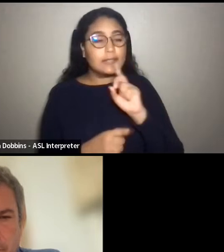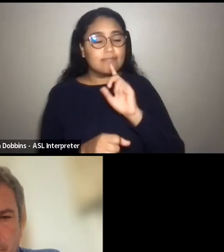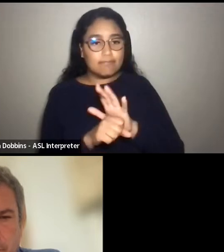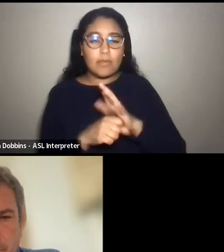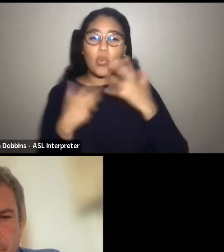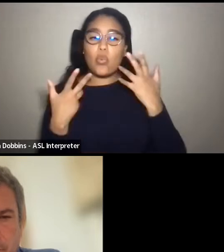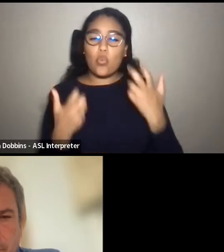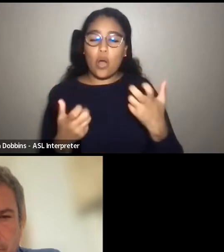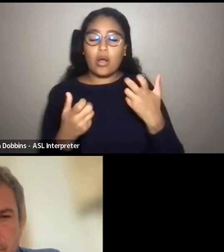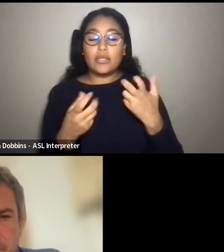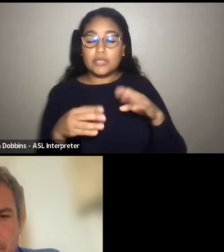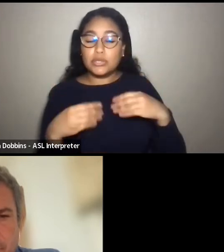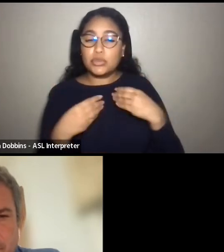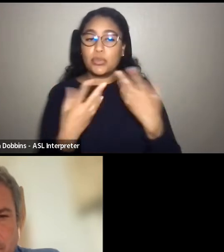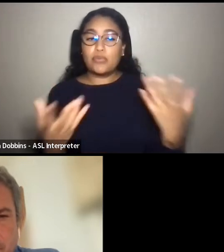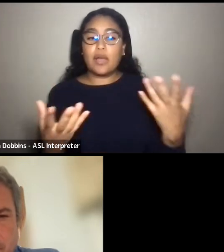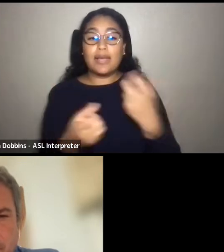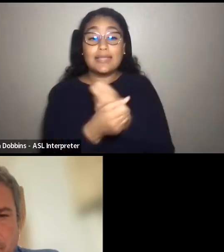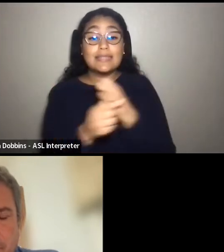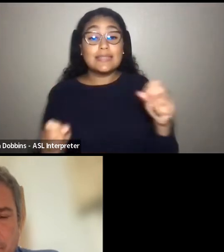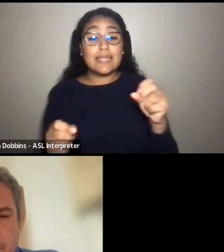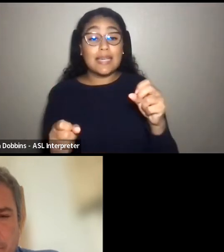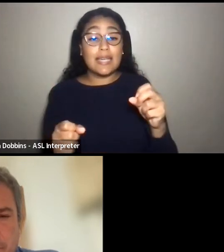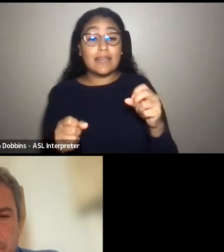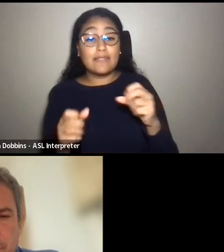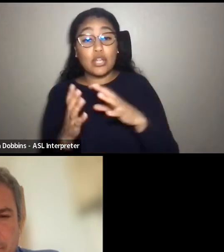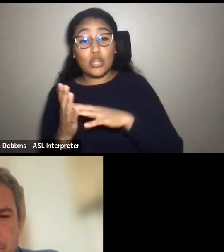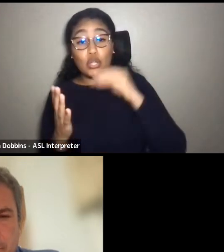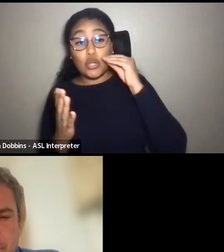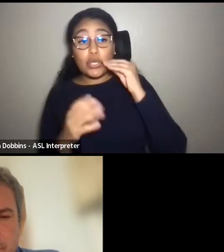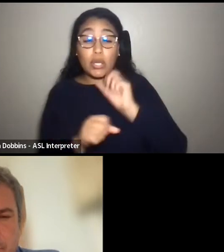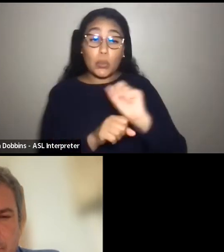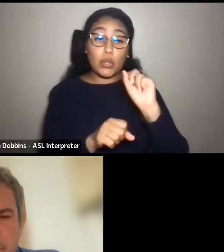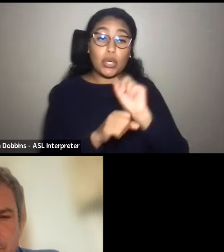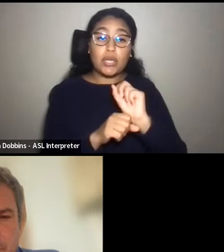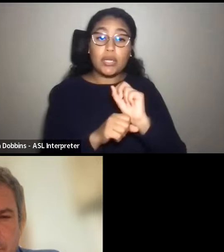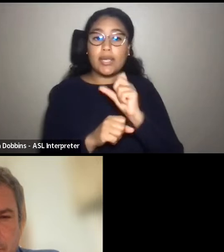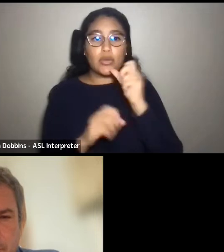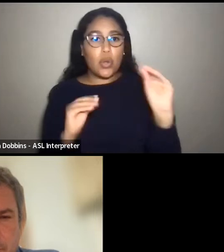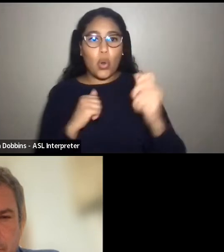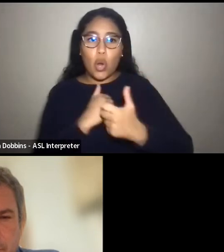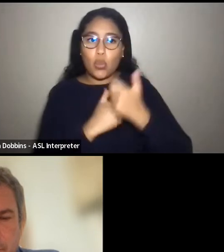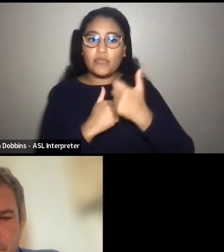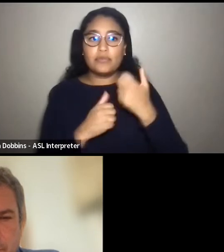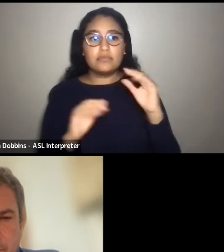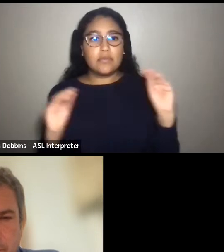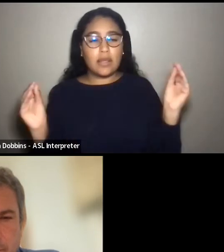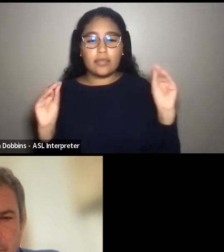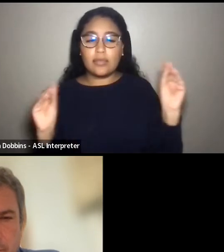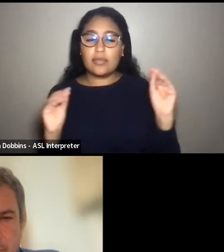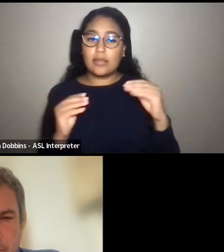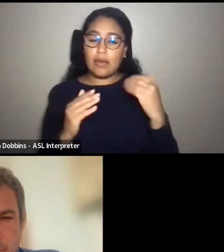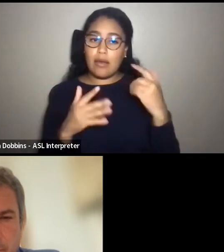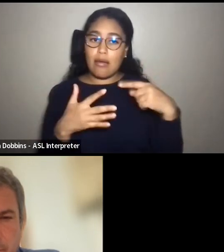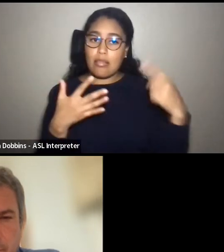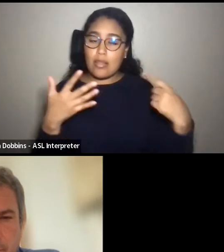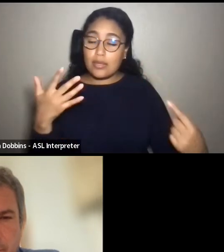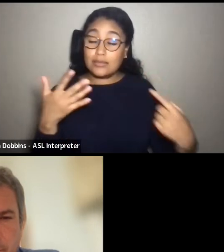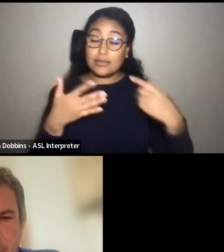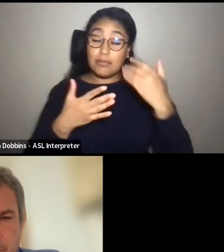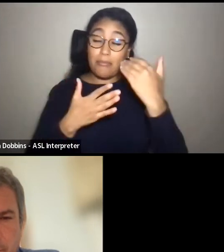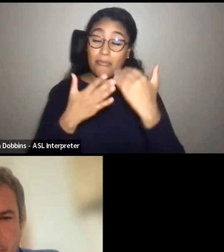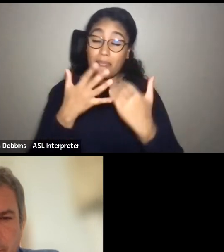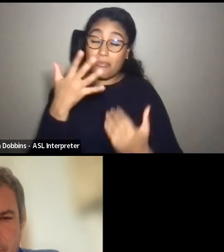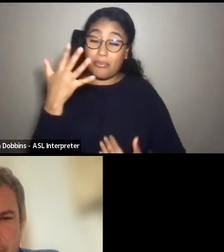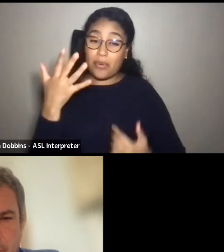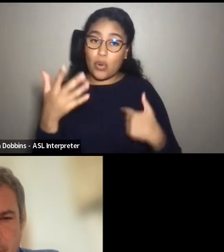safe learning and working environment that is free from discrimination and harassment. It goes on with a list of things that we